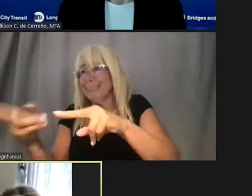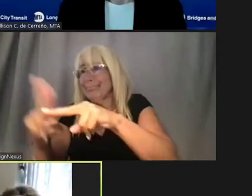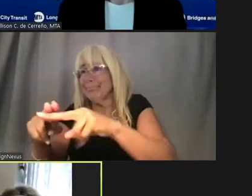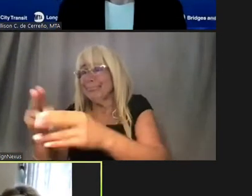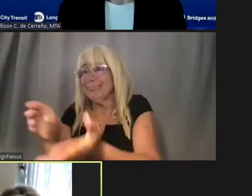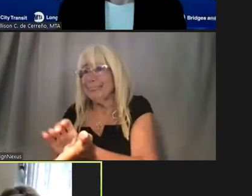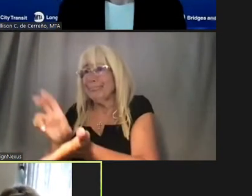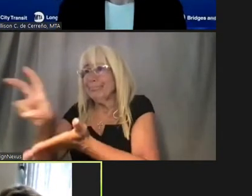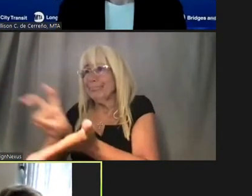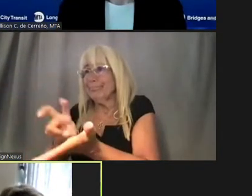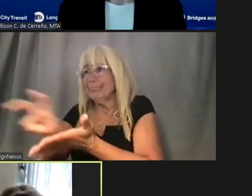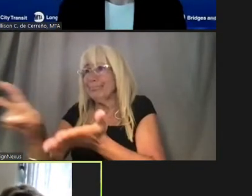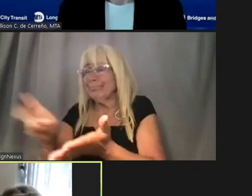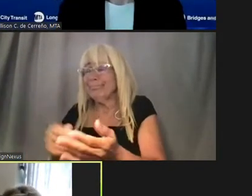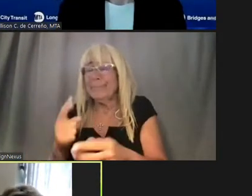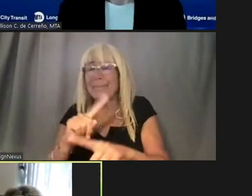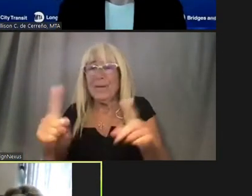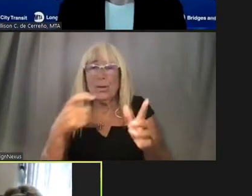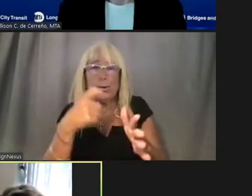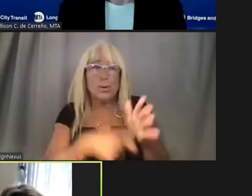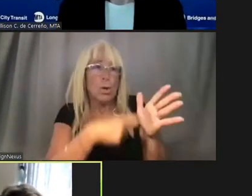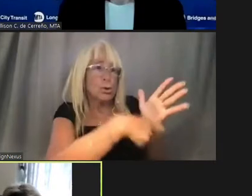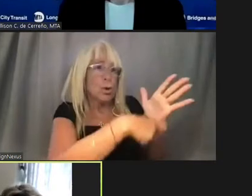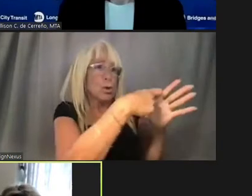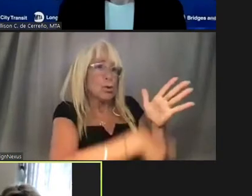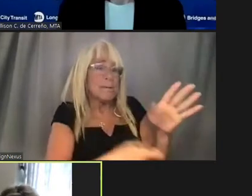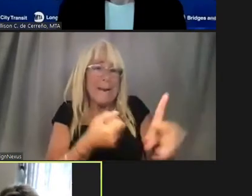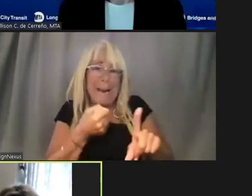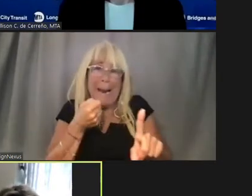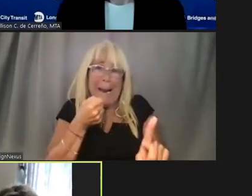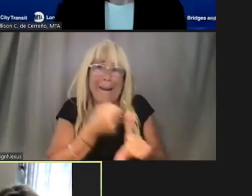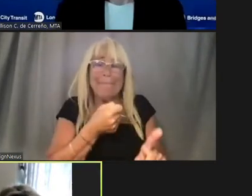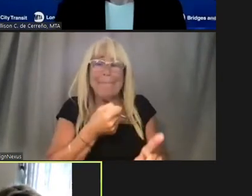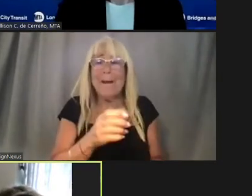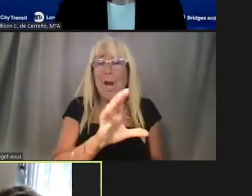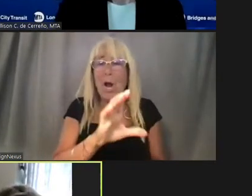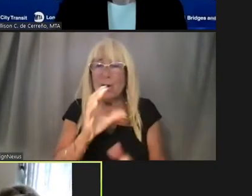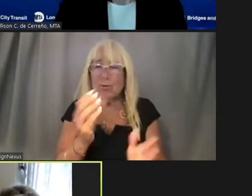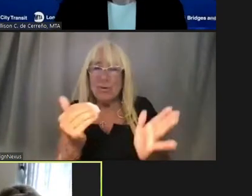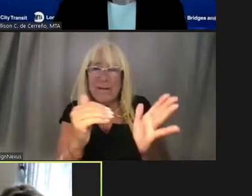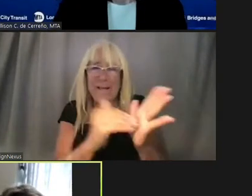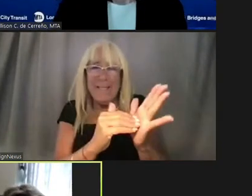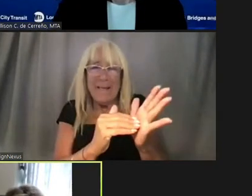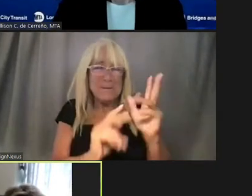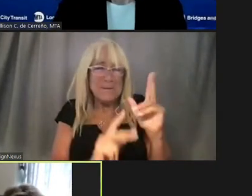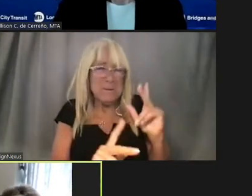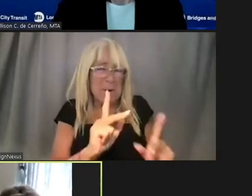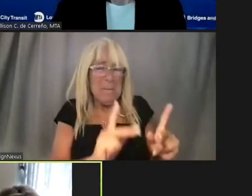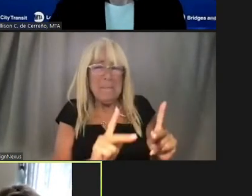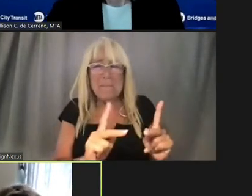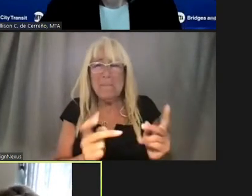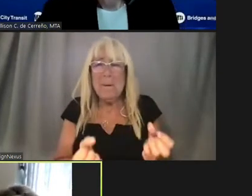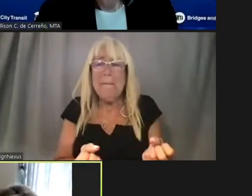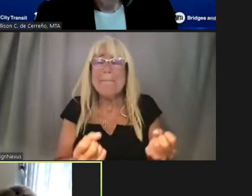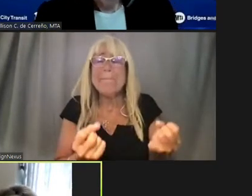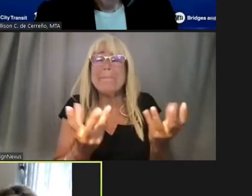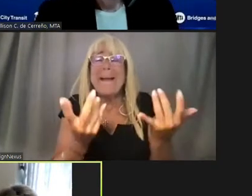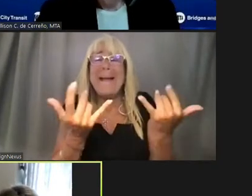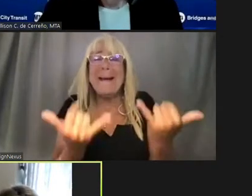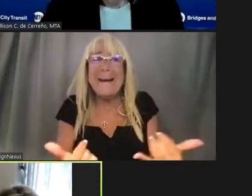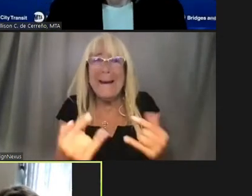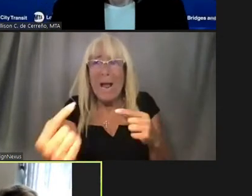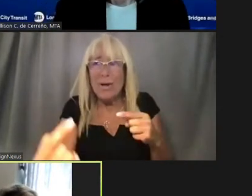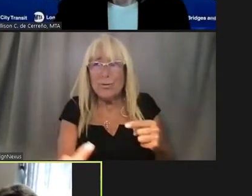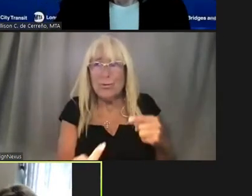hypothetical but the impact it will have on hundreds of thousands of residents pocketbooks many of whom are struggling economically